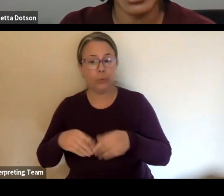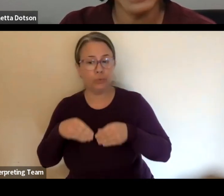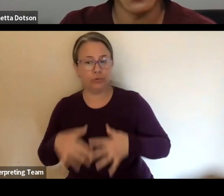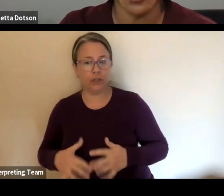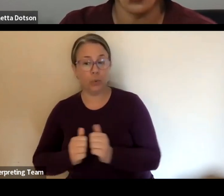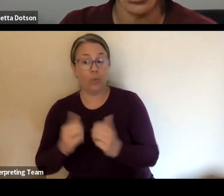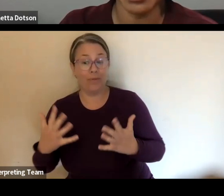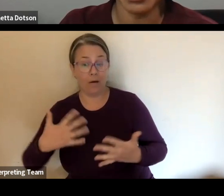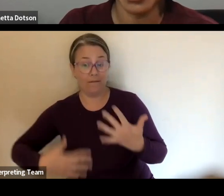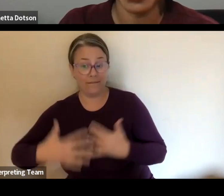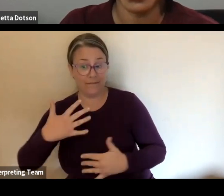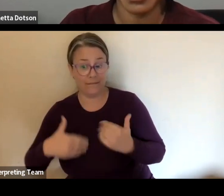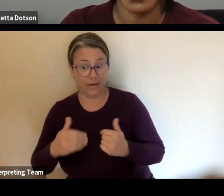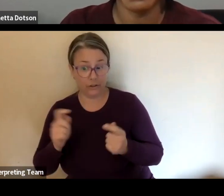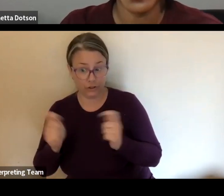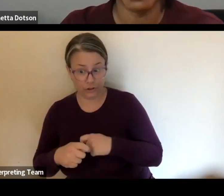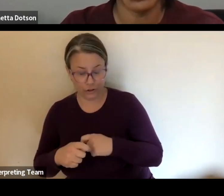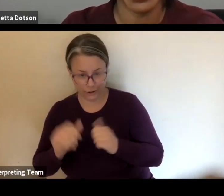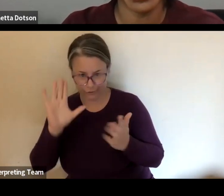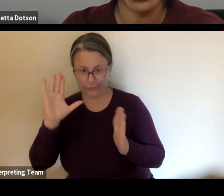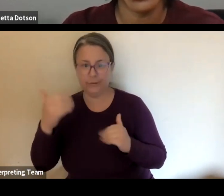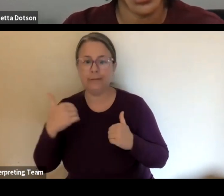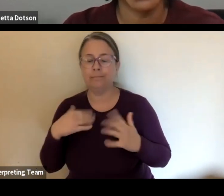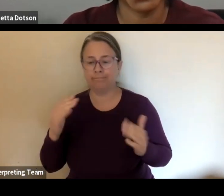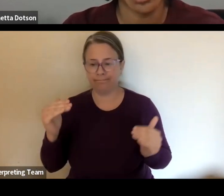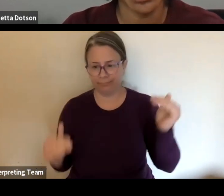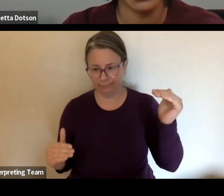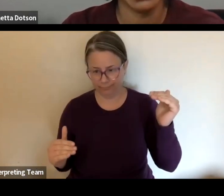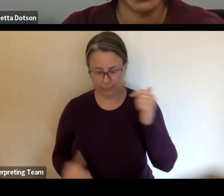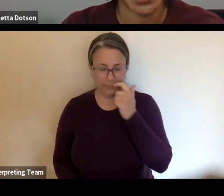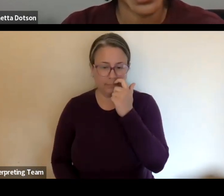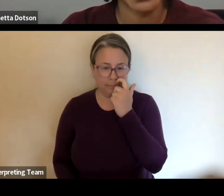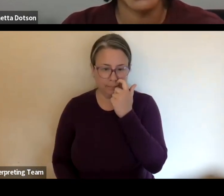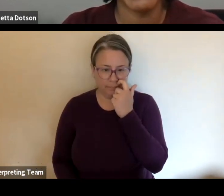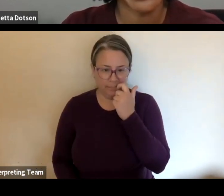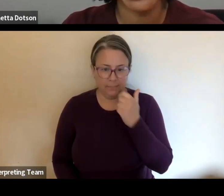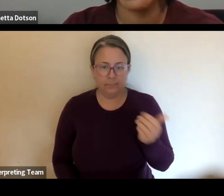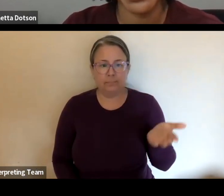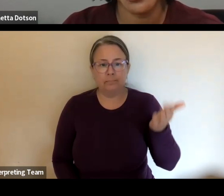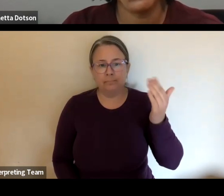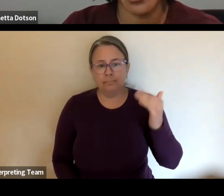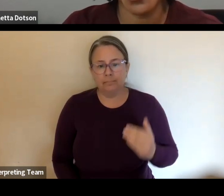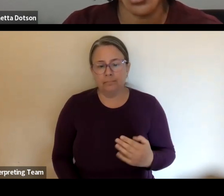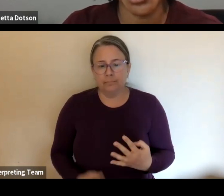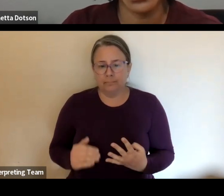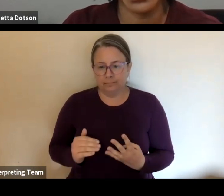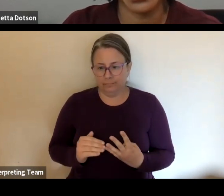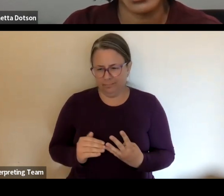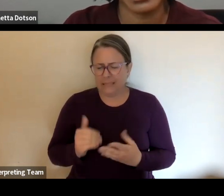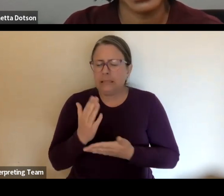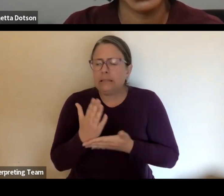There's some evidence that as many as 50% of older adults who have depression have